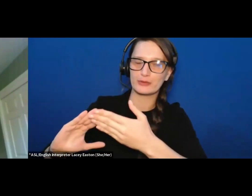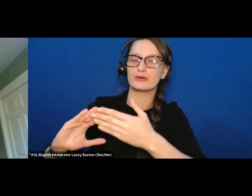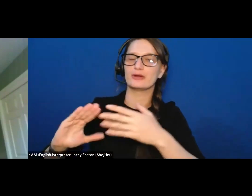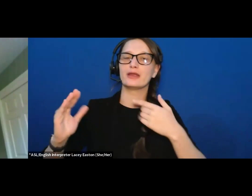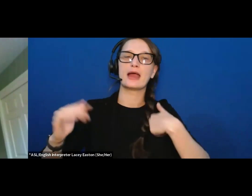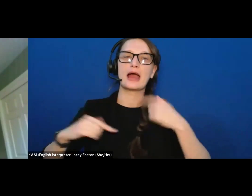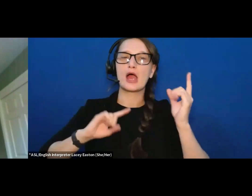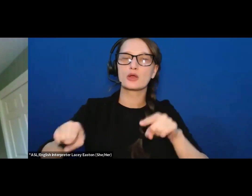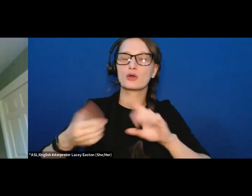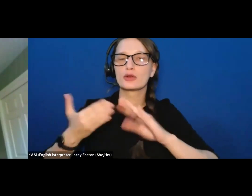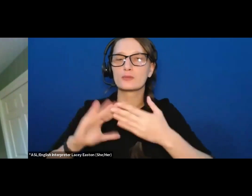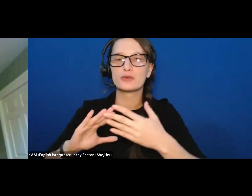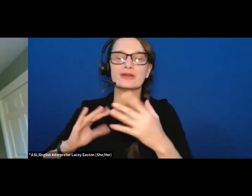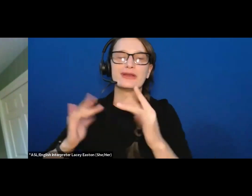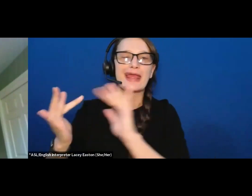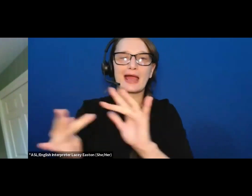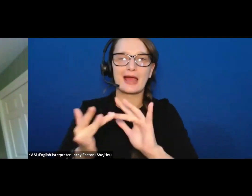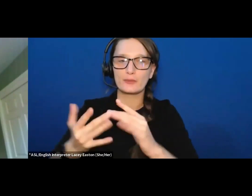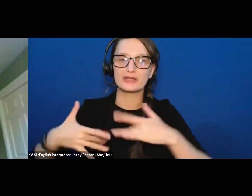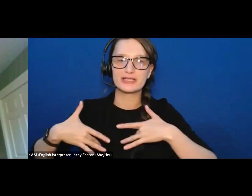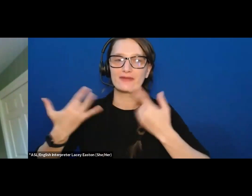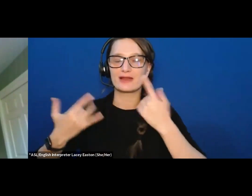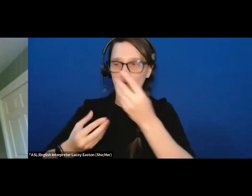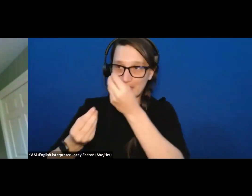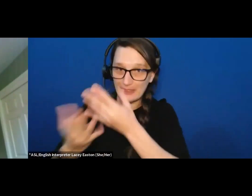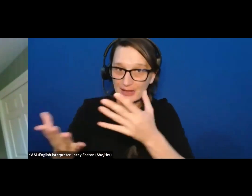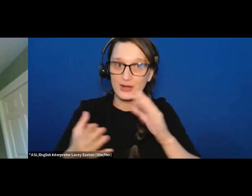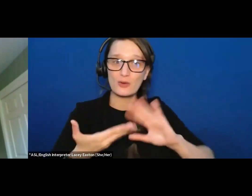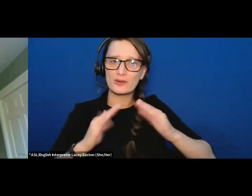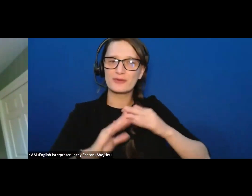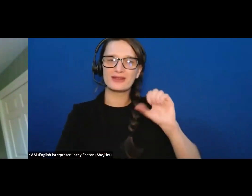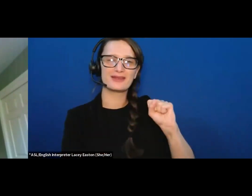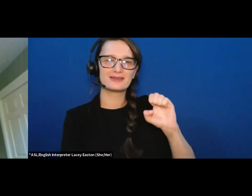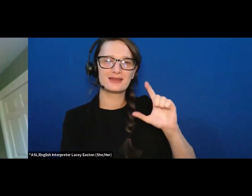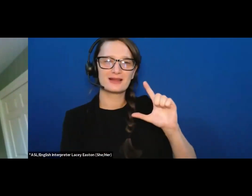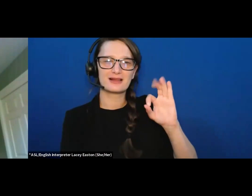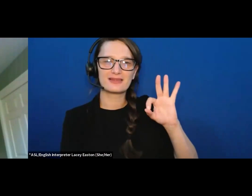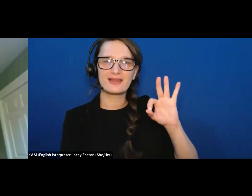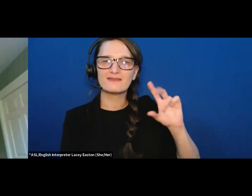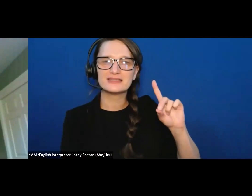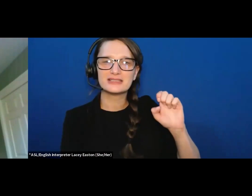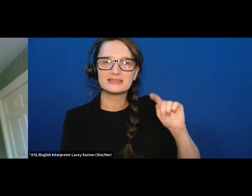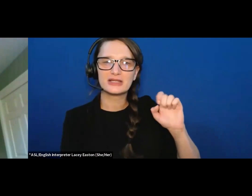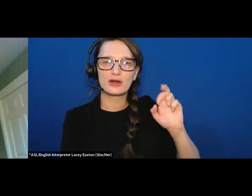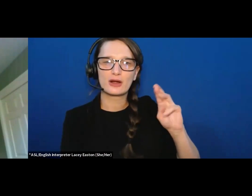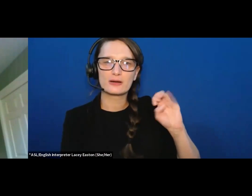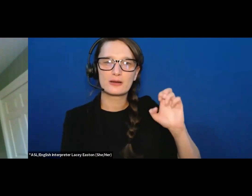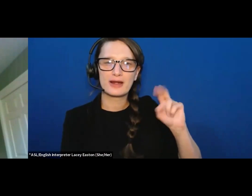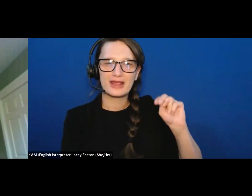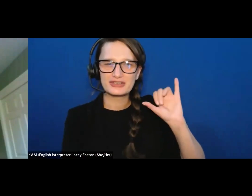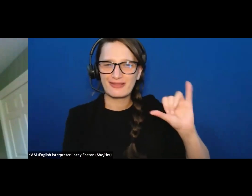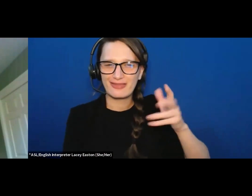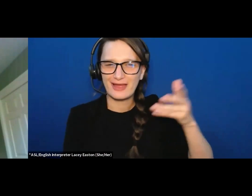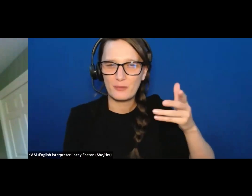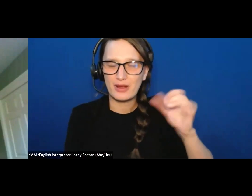just to share with the community what self-determination is, because it is a great program and the whole community should know and get